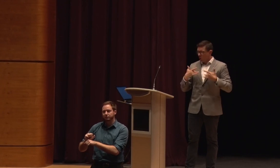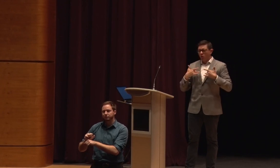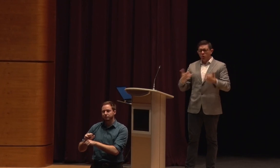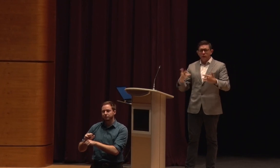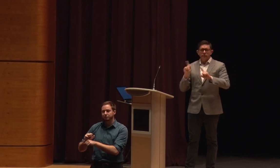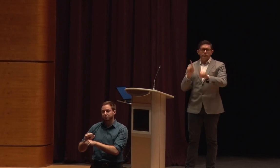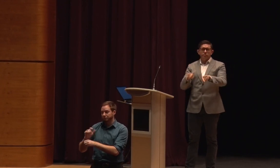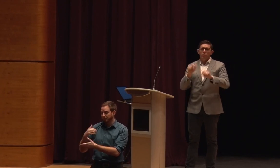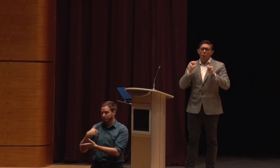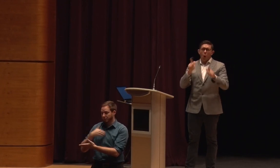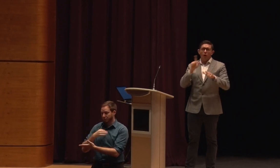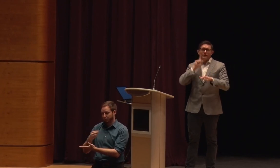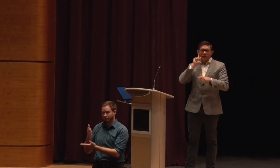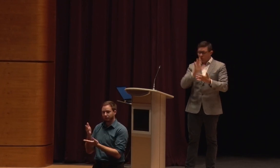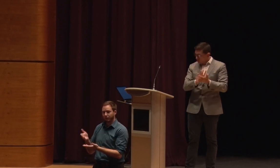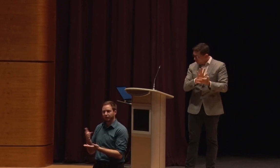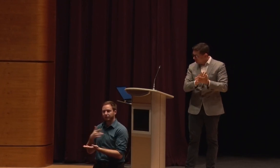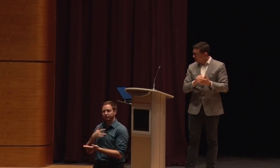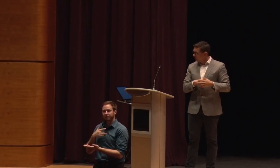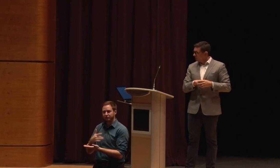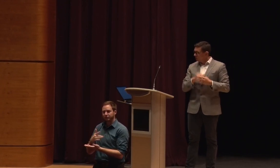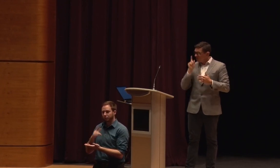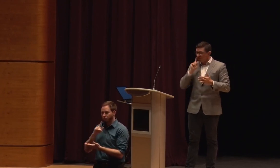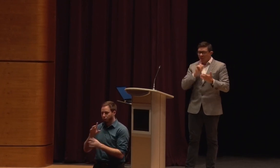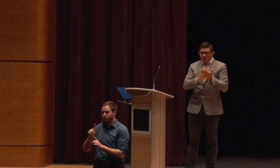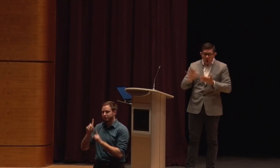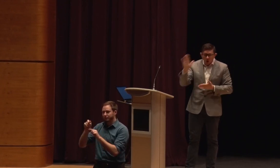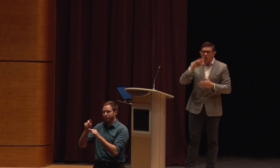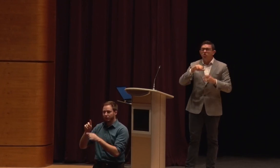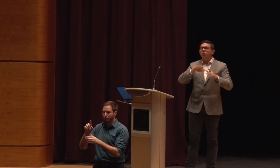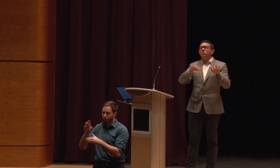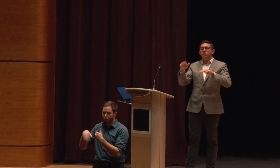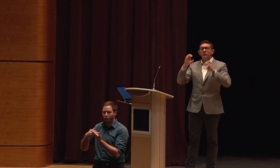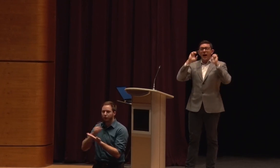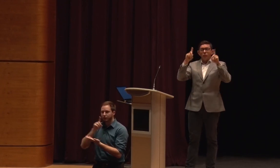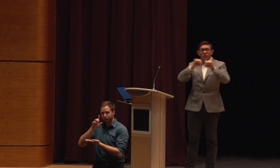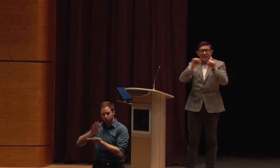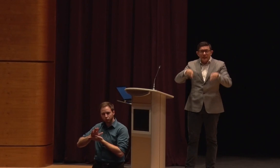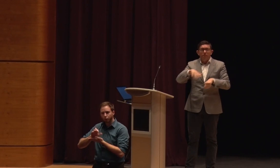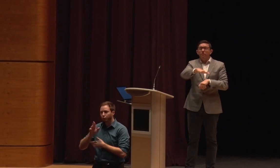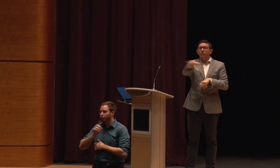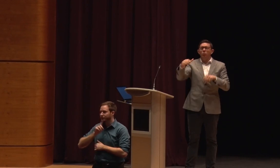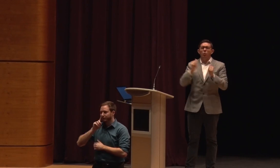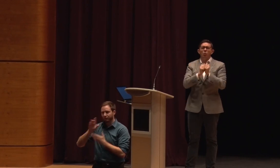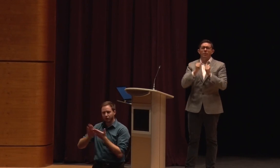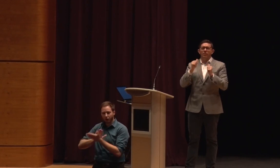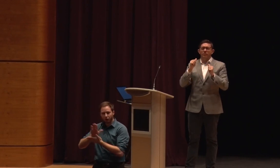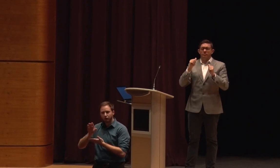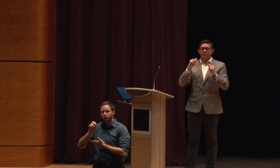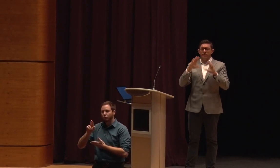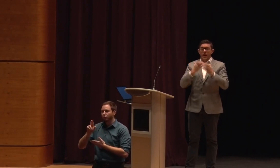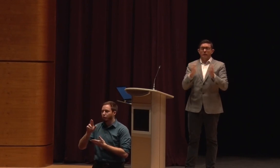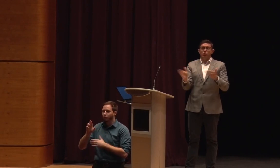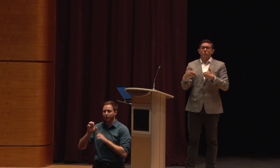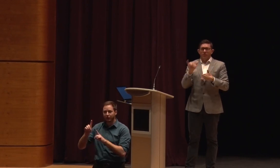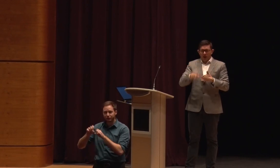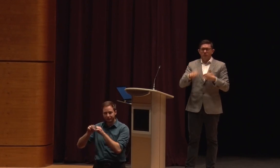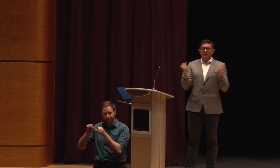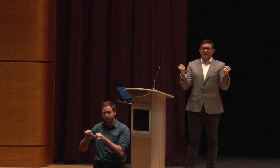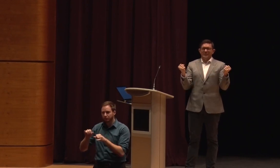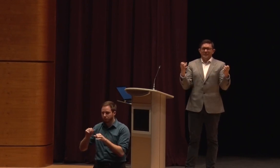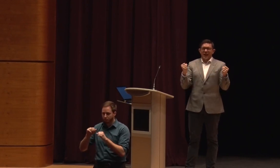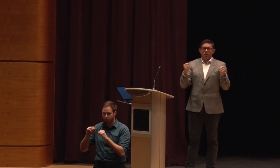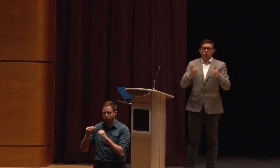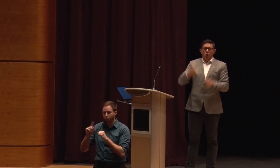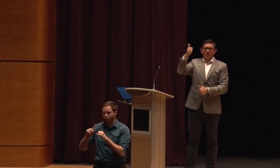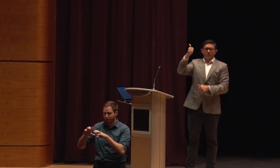The members of that group typically go to all deaf schools, deaf colleges, education systems where